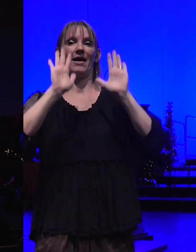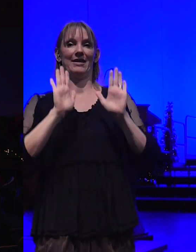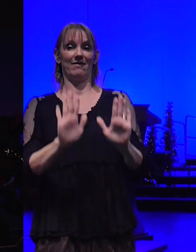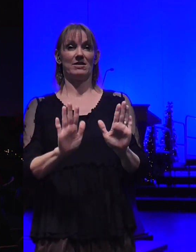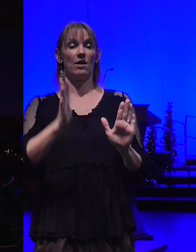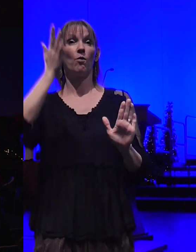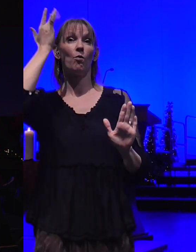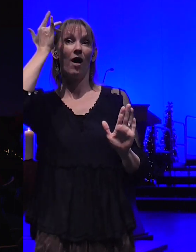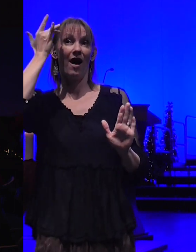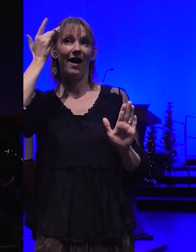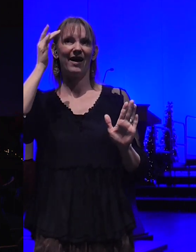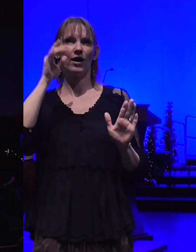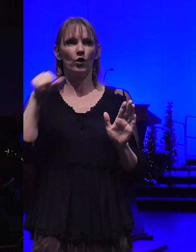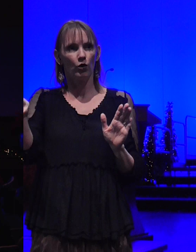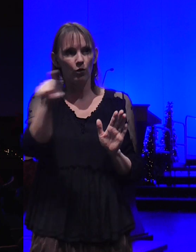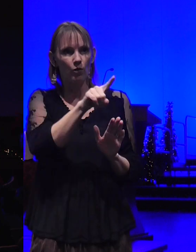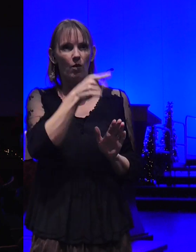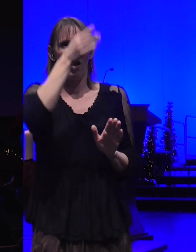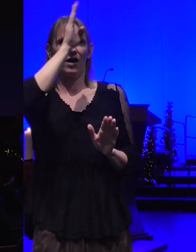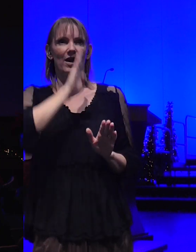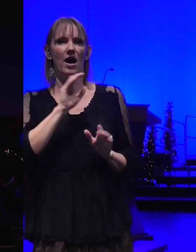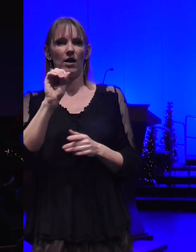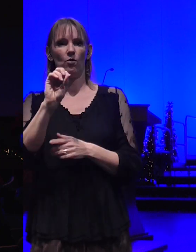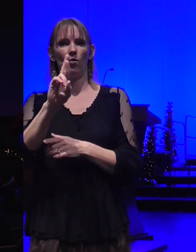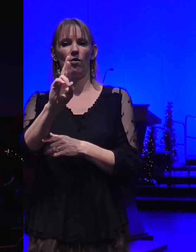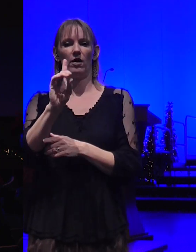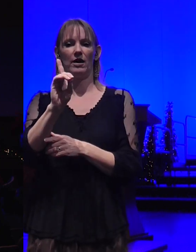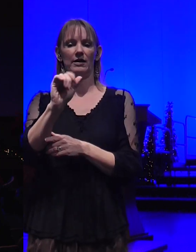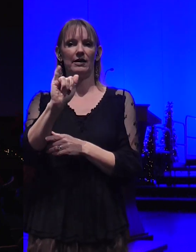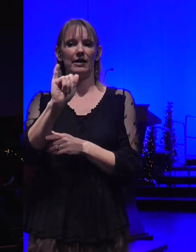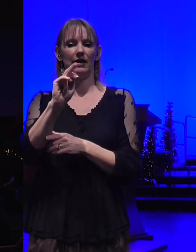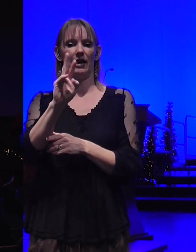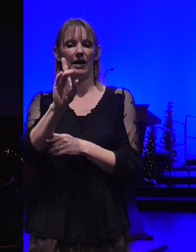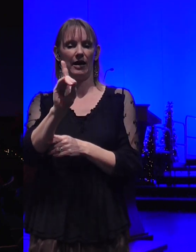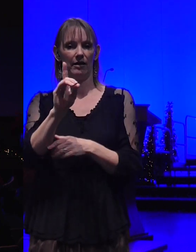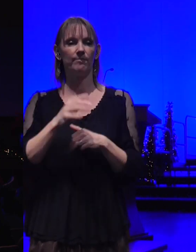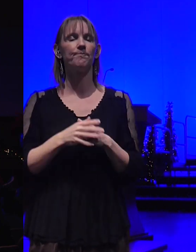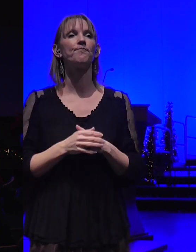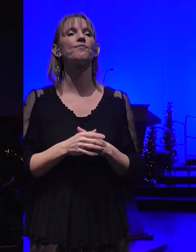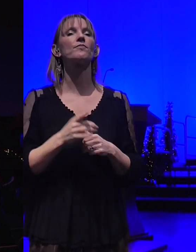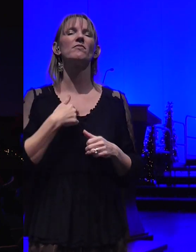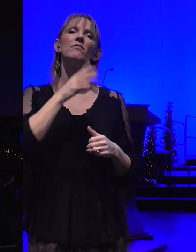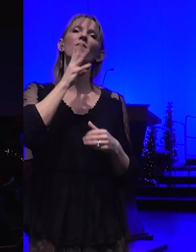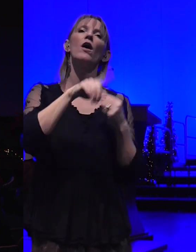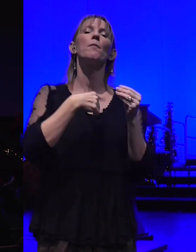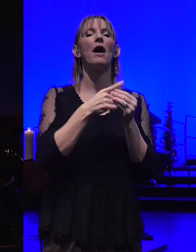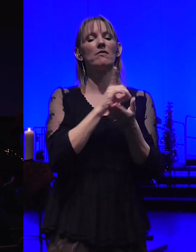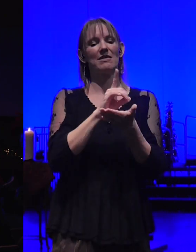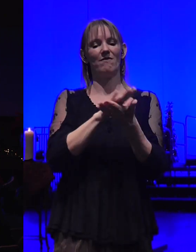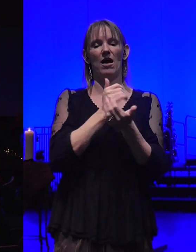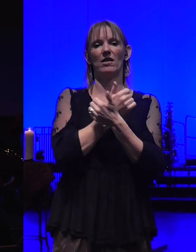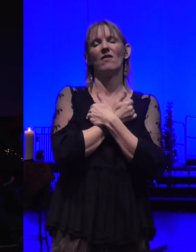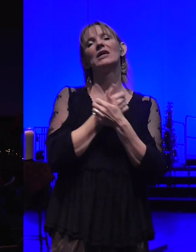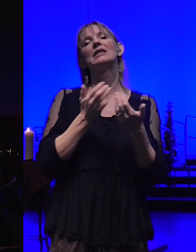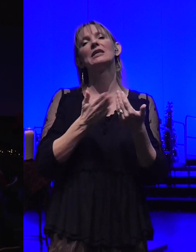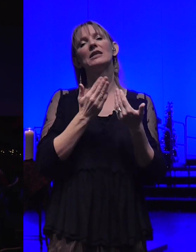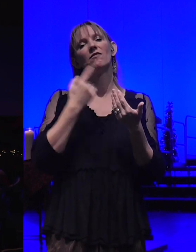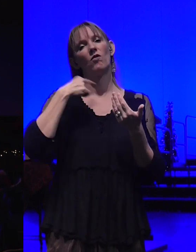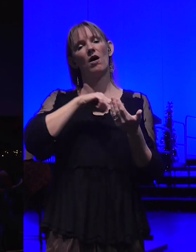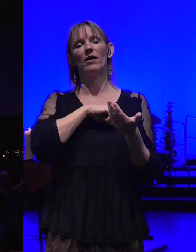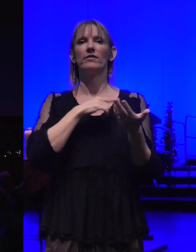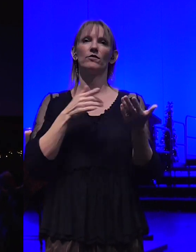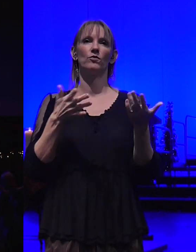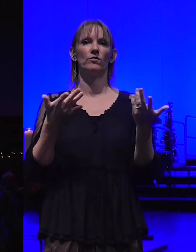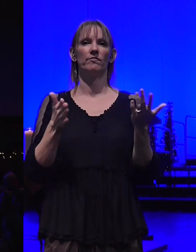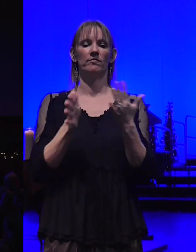God ordained. Now, as I talk about this divine love, it's easy to just pass over this with